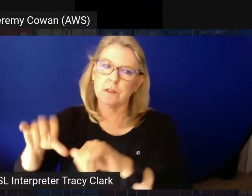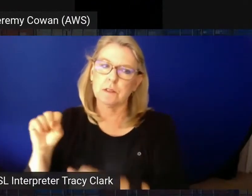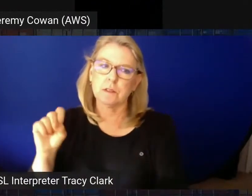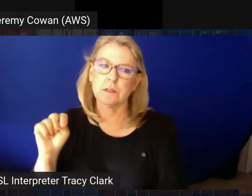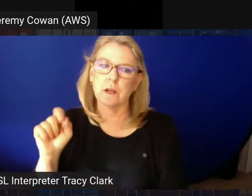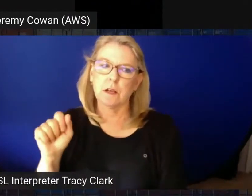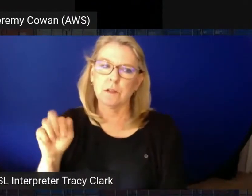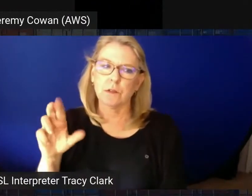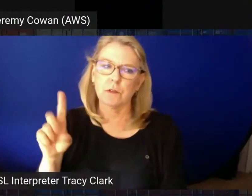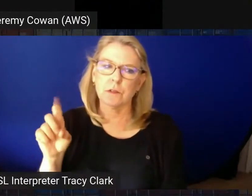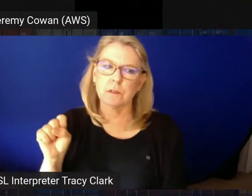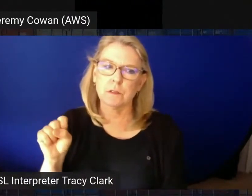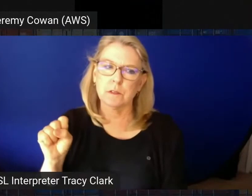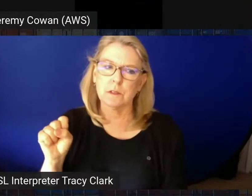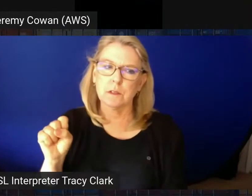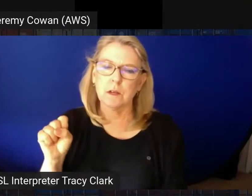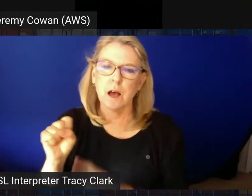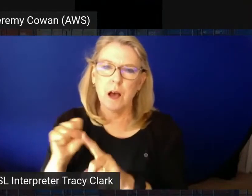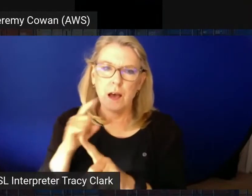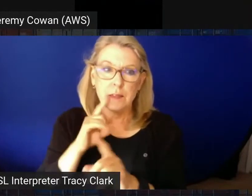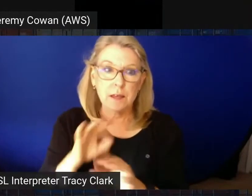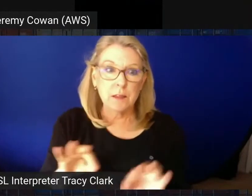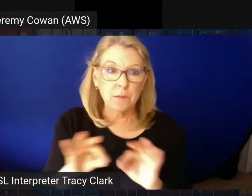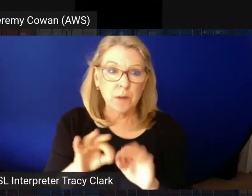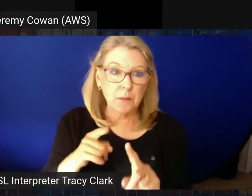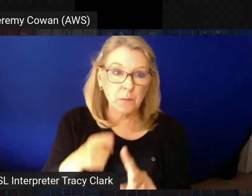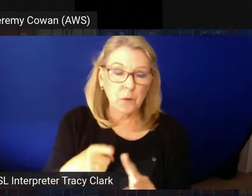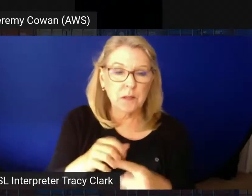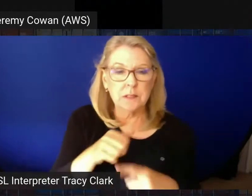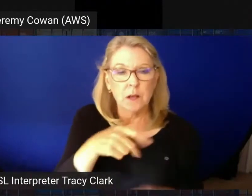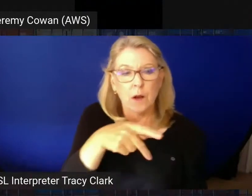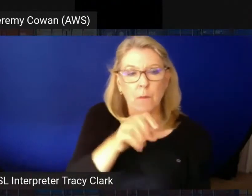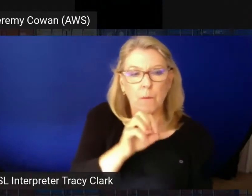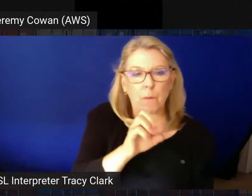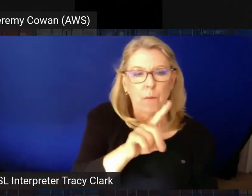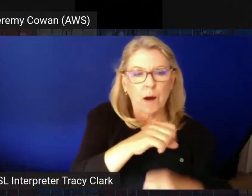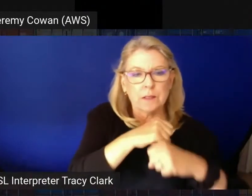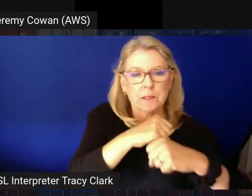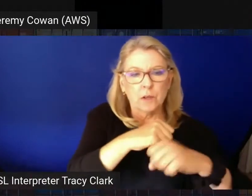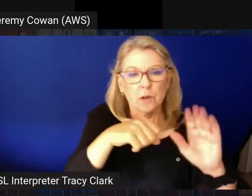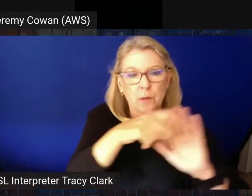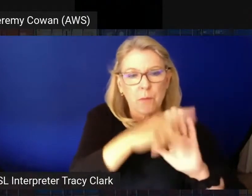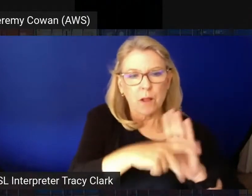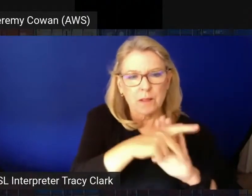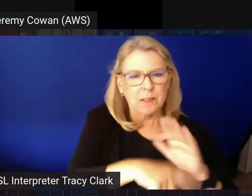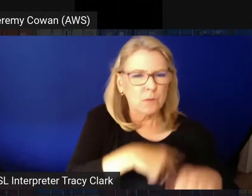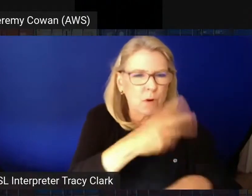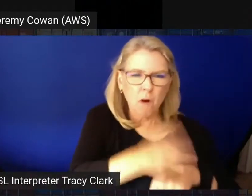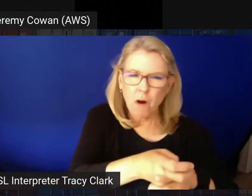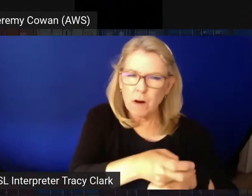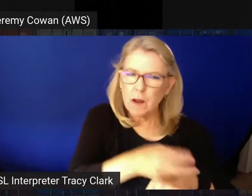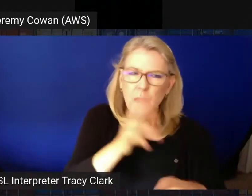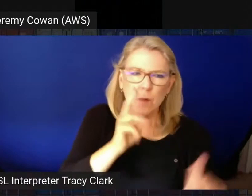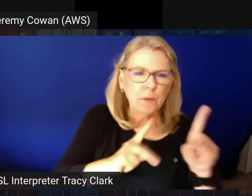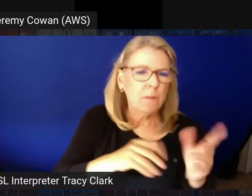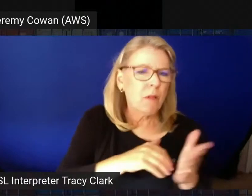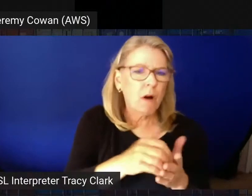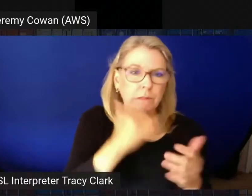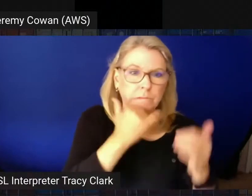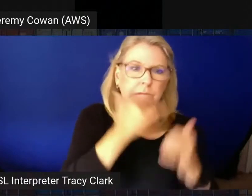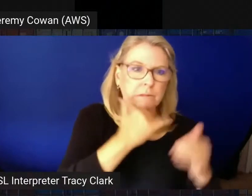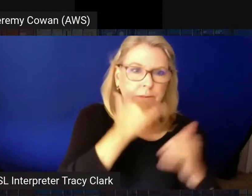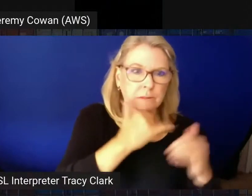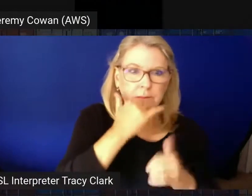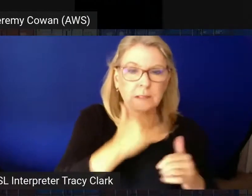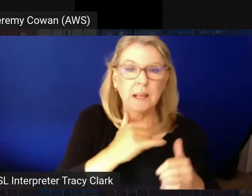main point here is that pod security policies were hard and people often got them wrong. And a lot of compromises that were